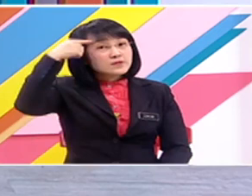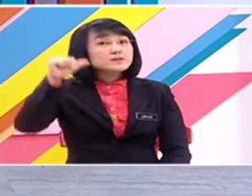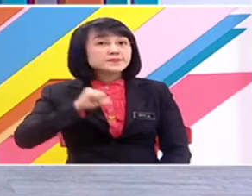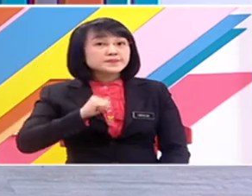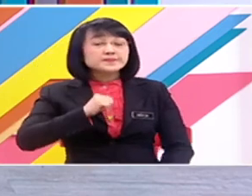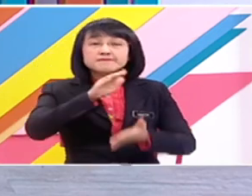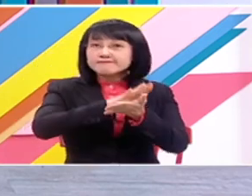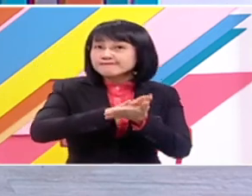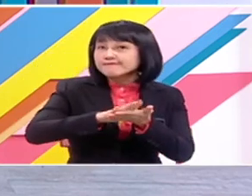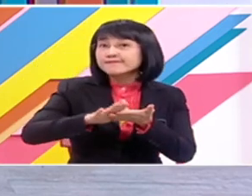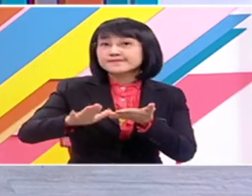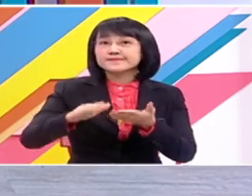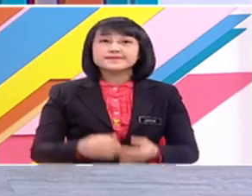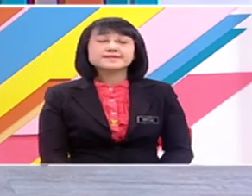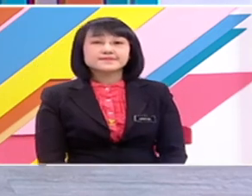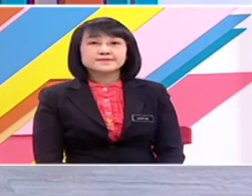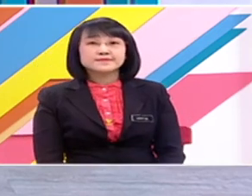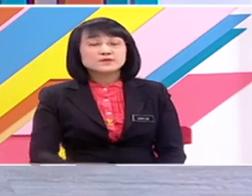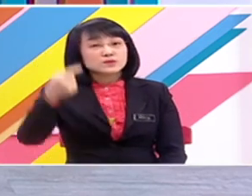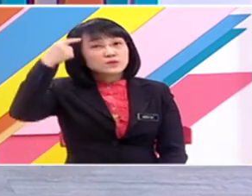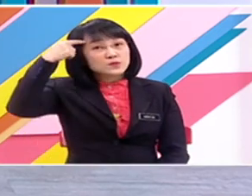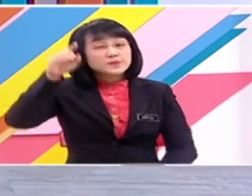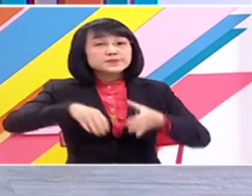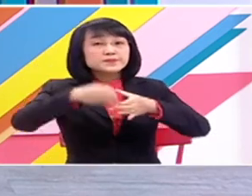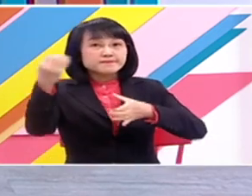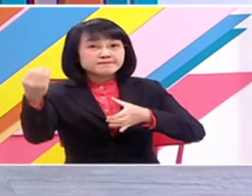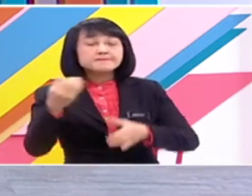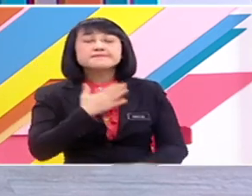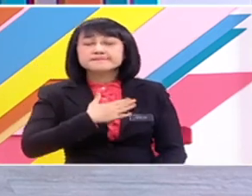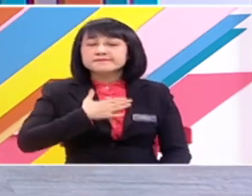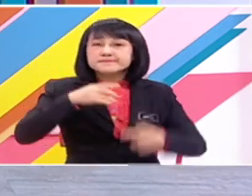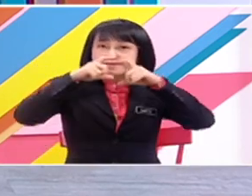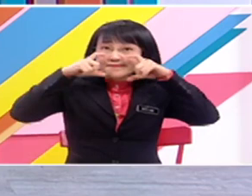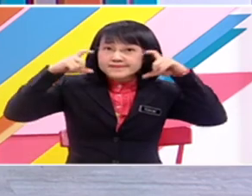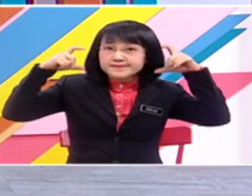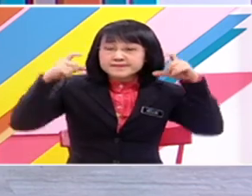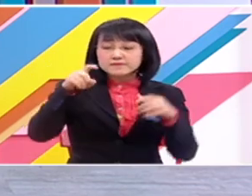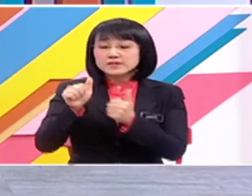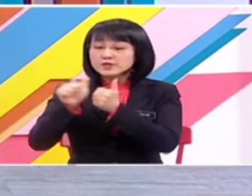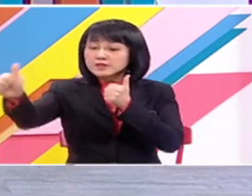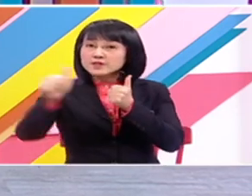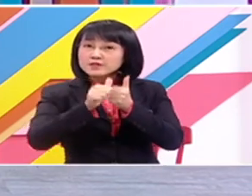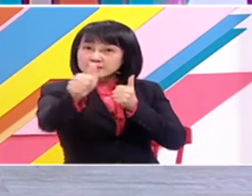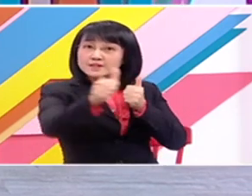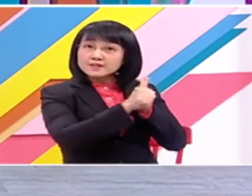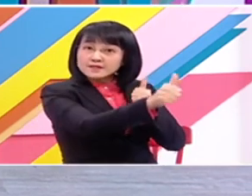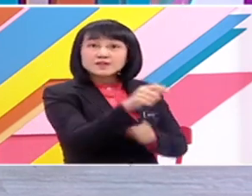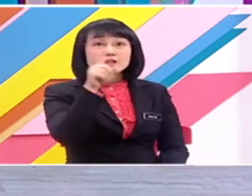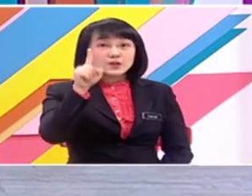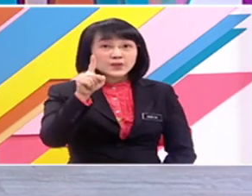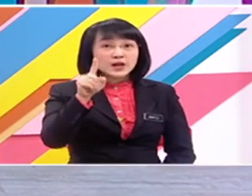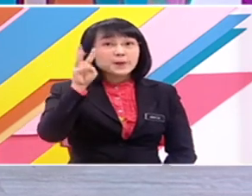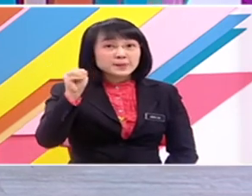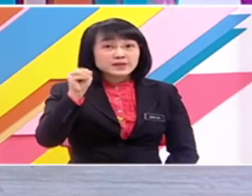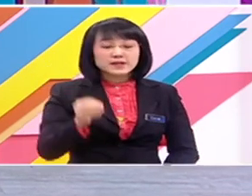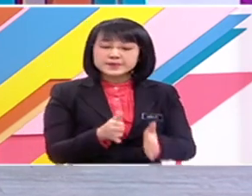also for you out there, please wear your mask always like we're wearing right now. Maintain a social distance of at least 1 meter between each other.